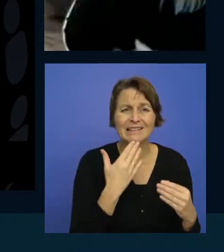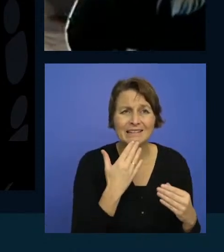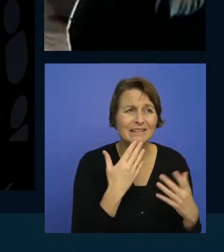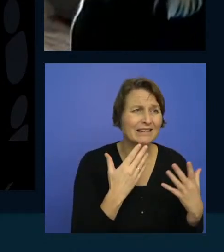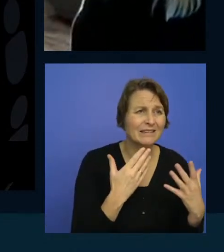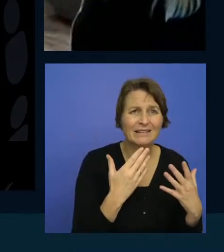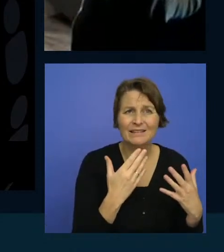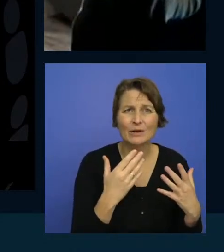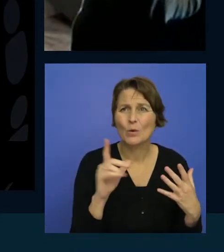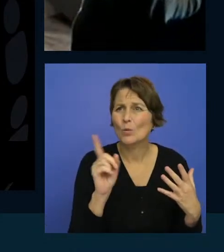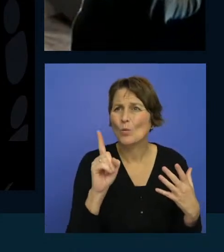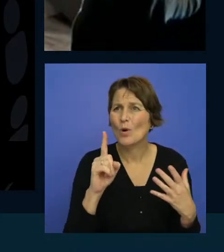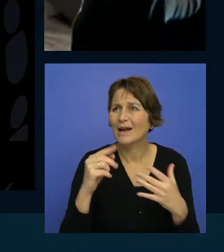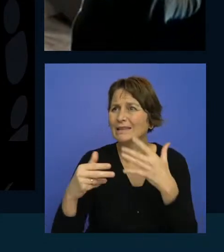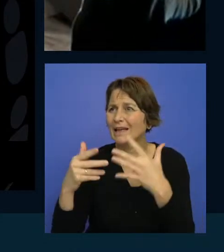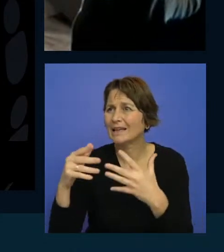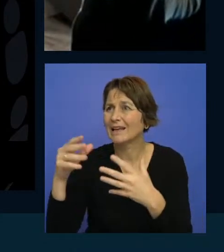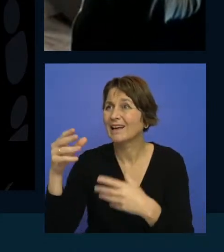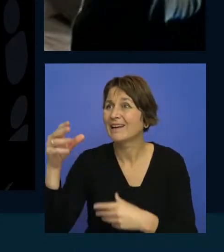that,